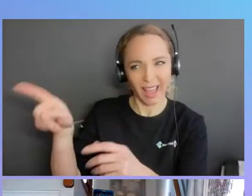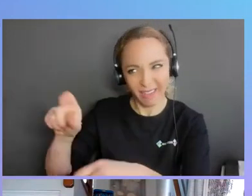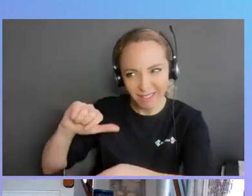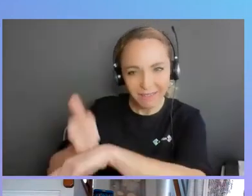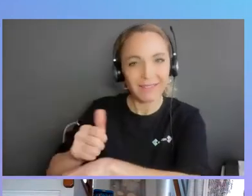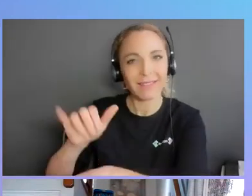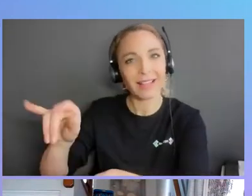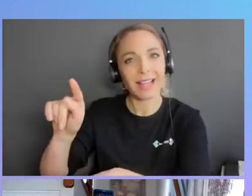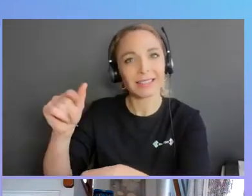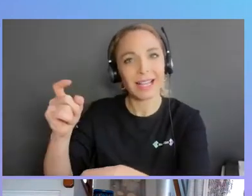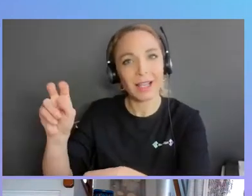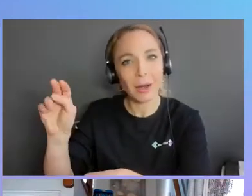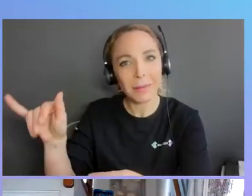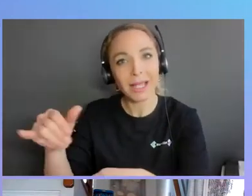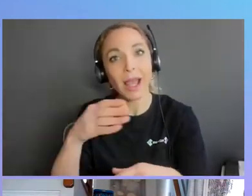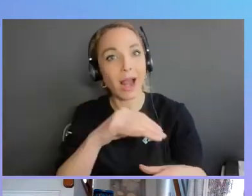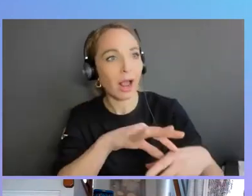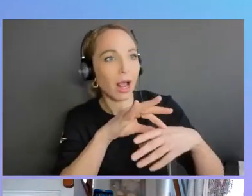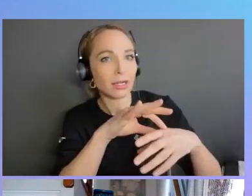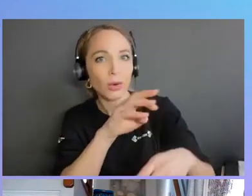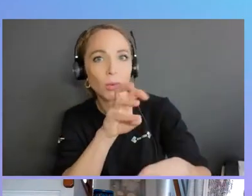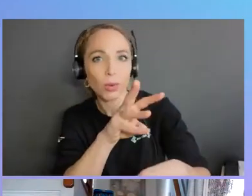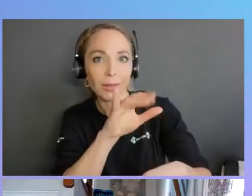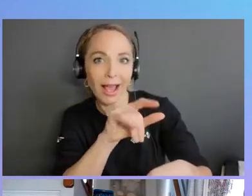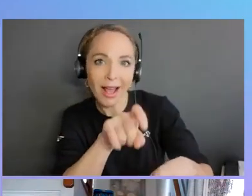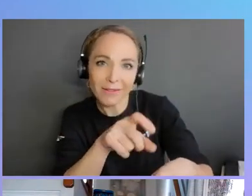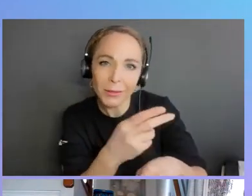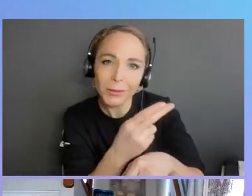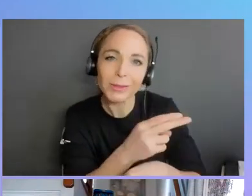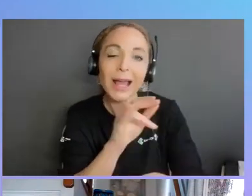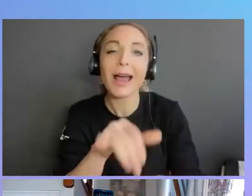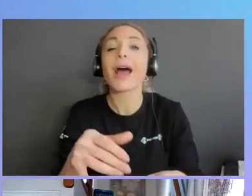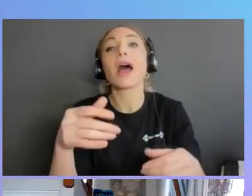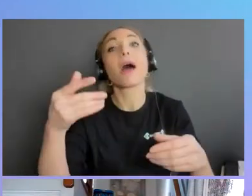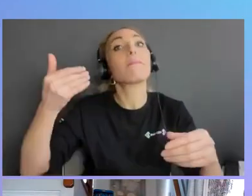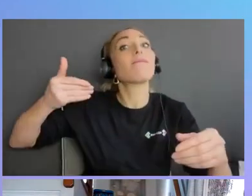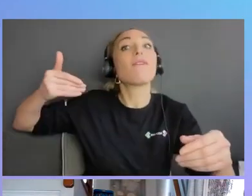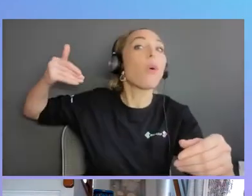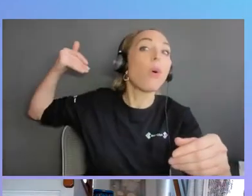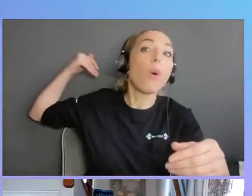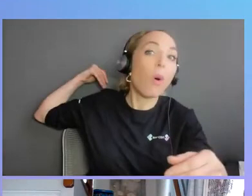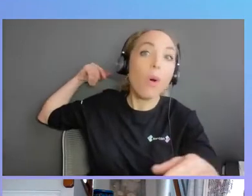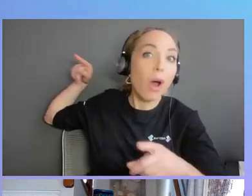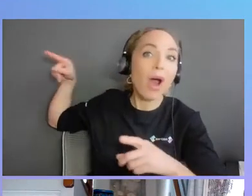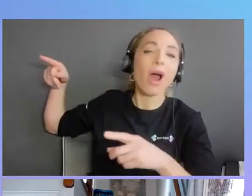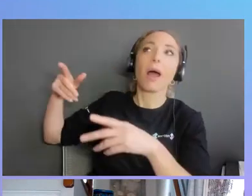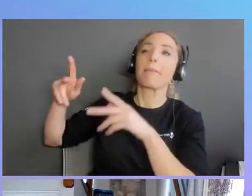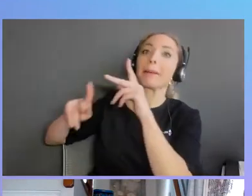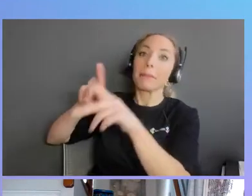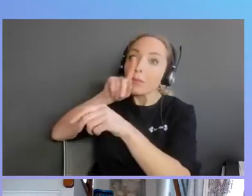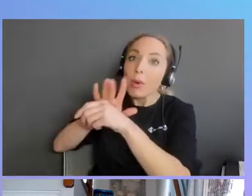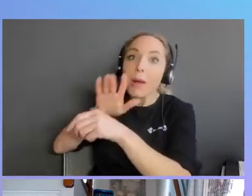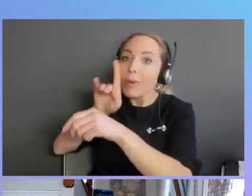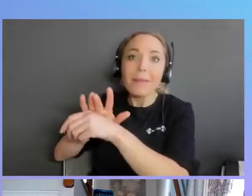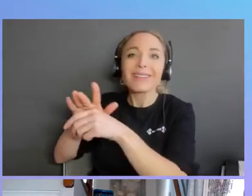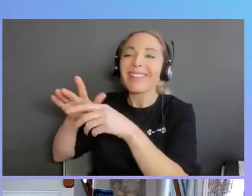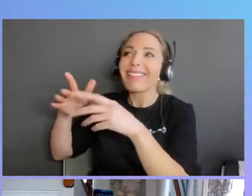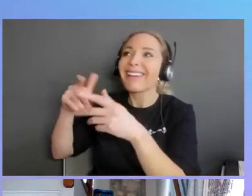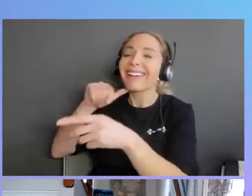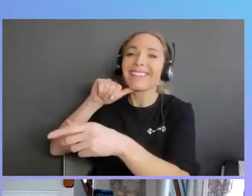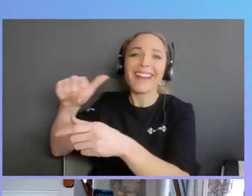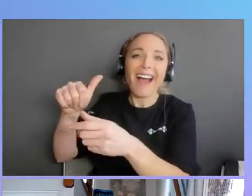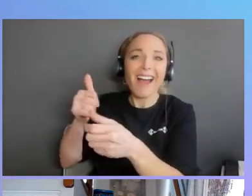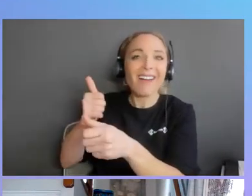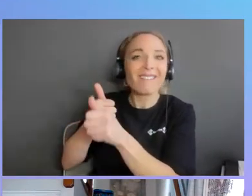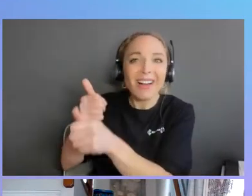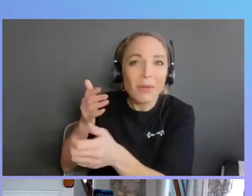crew who had to use it. There was a whole bunch of broken promises that happened long before we ever got there, a whole lot of bad blood. So